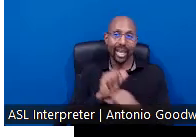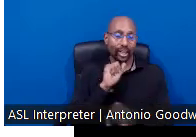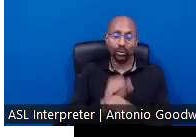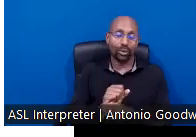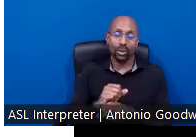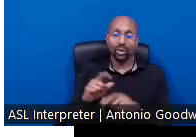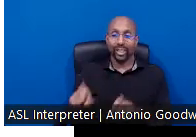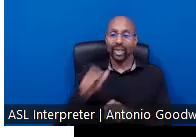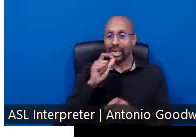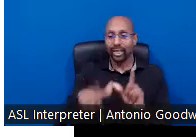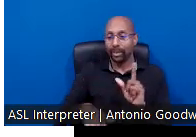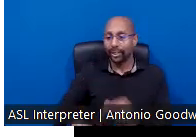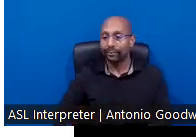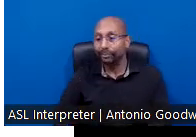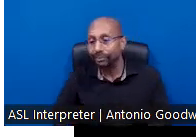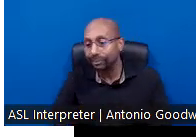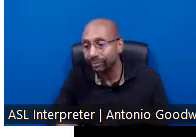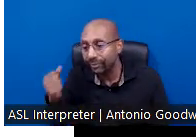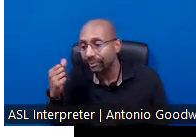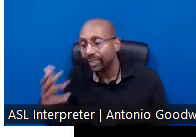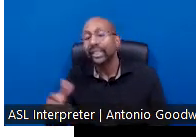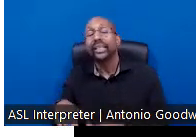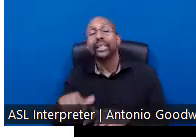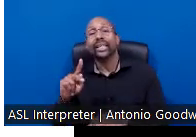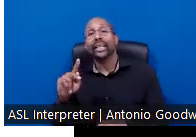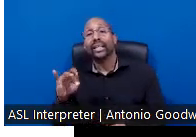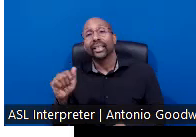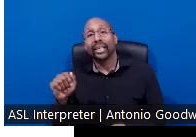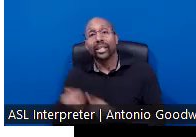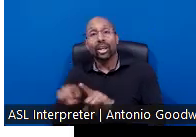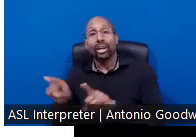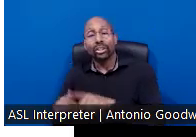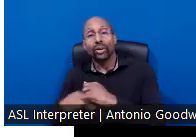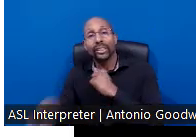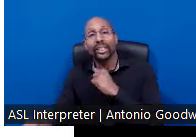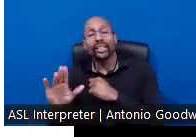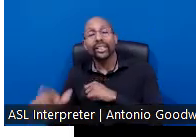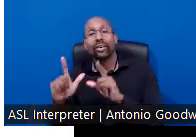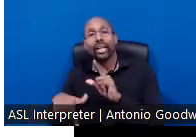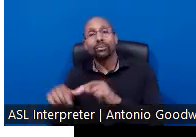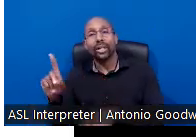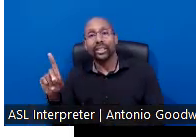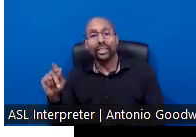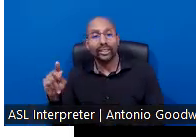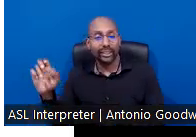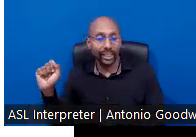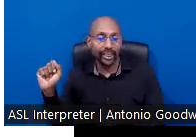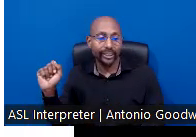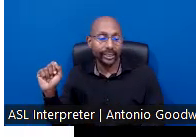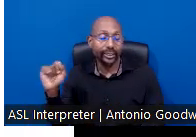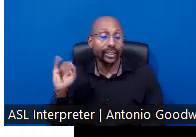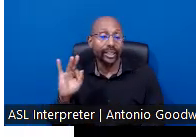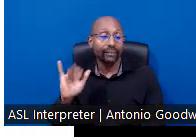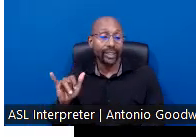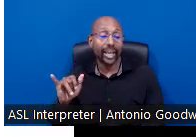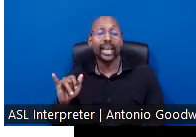And a lot of test kits as well have extended their expiration dates. But just a good rule of thumb, if that the